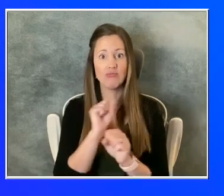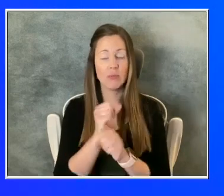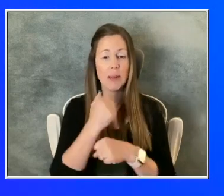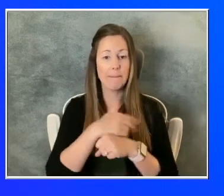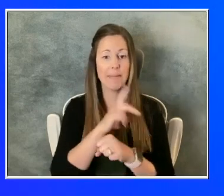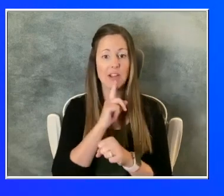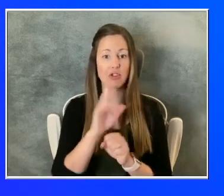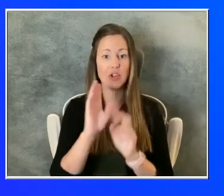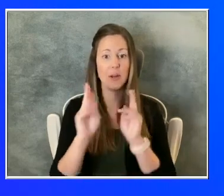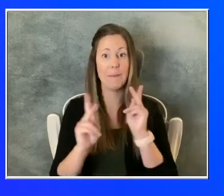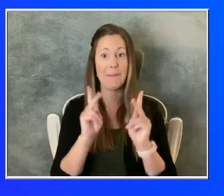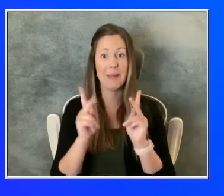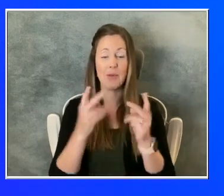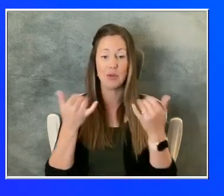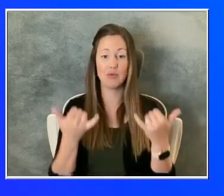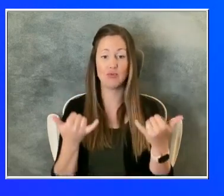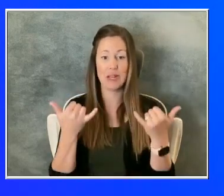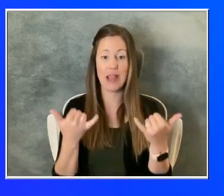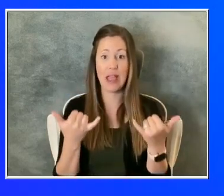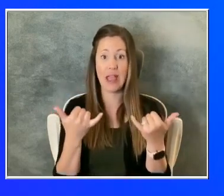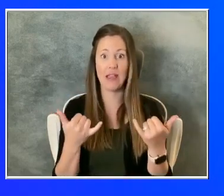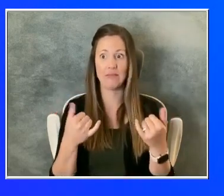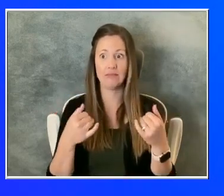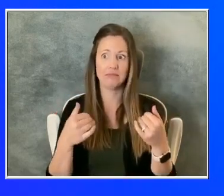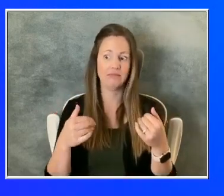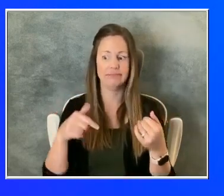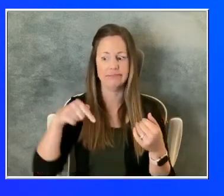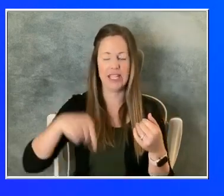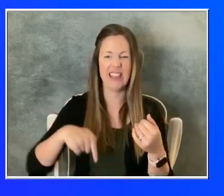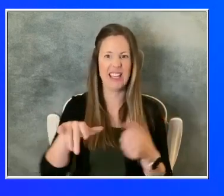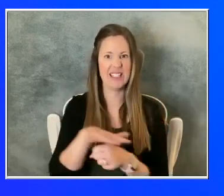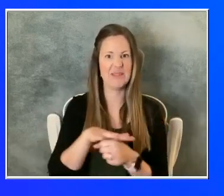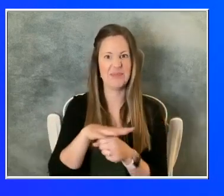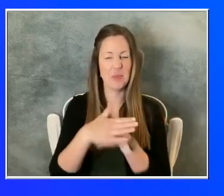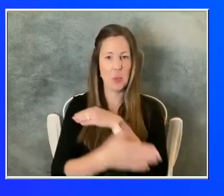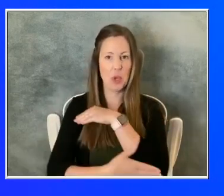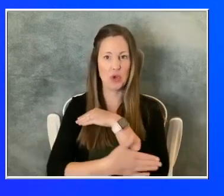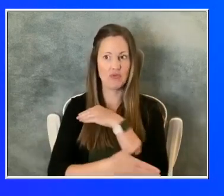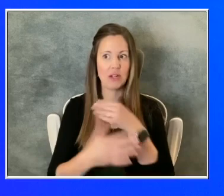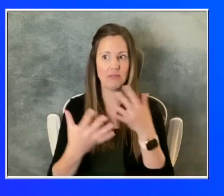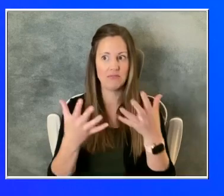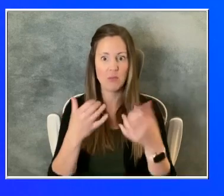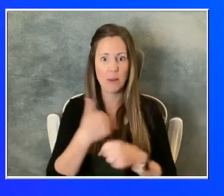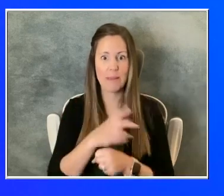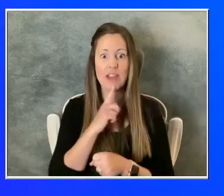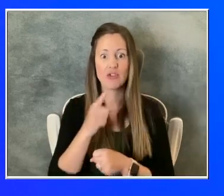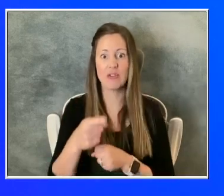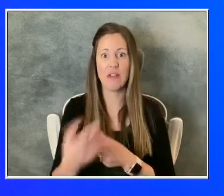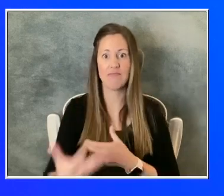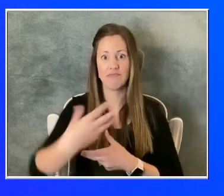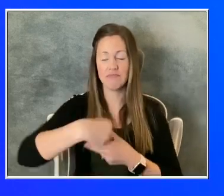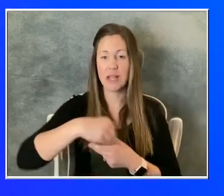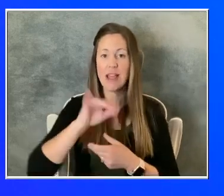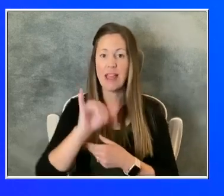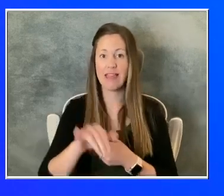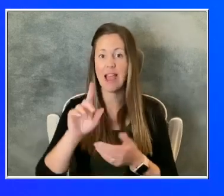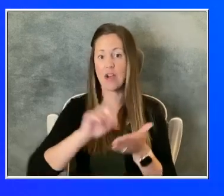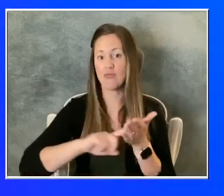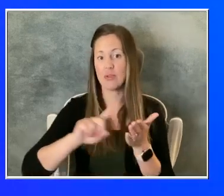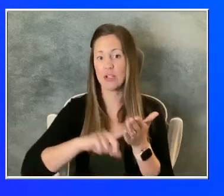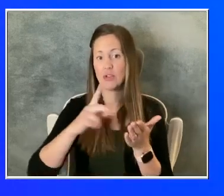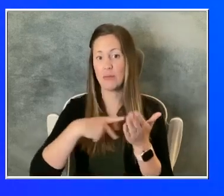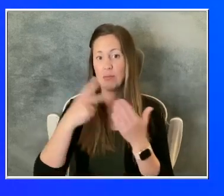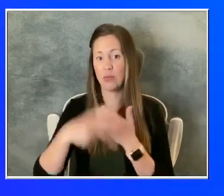of the Midwest are able to participate in the All of Us research program. What it ultimately